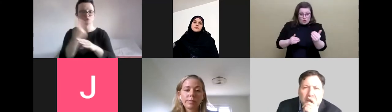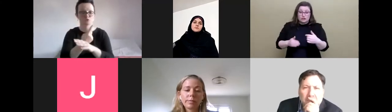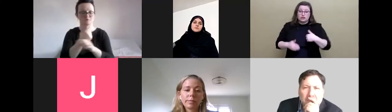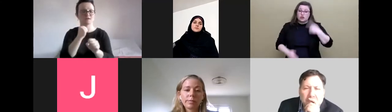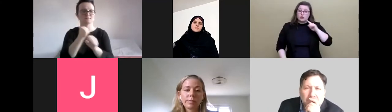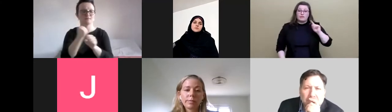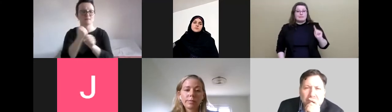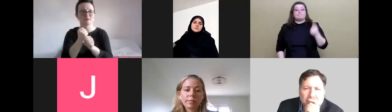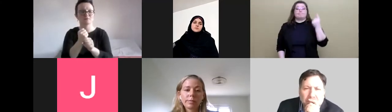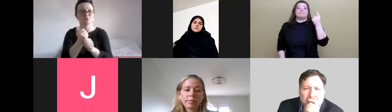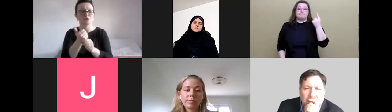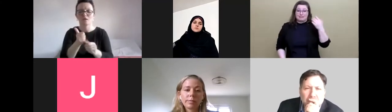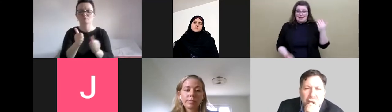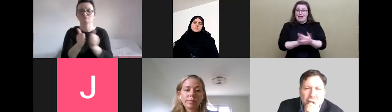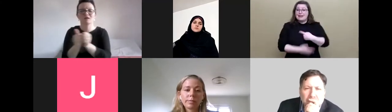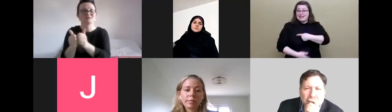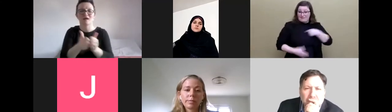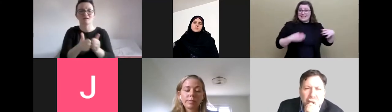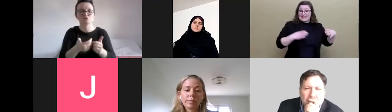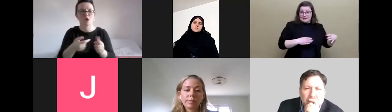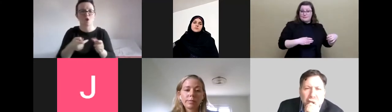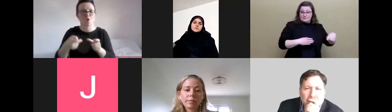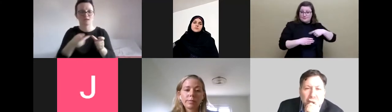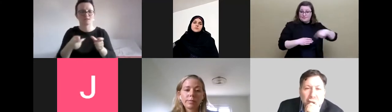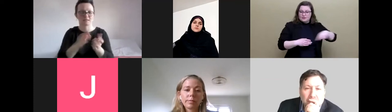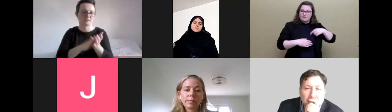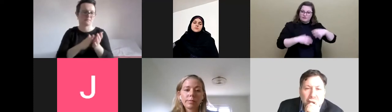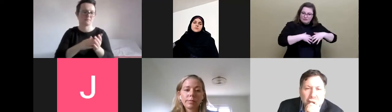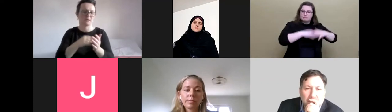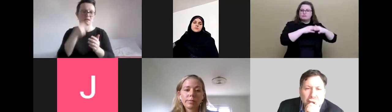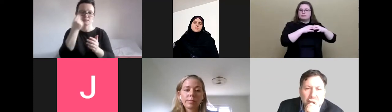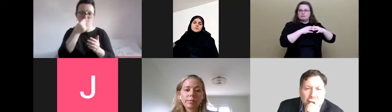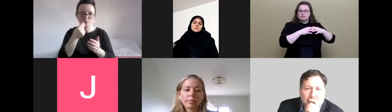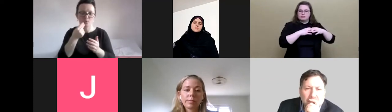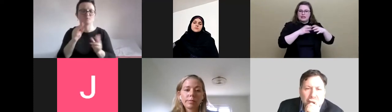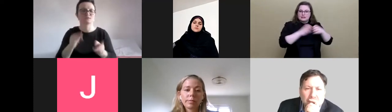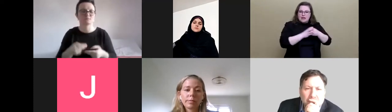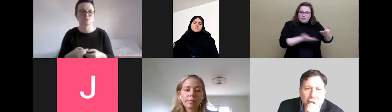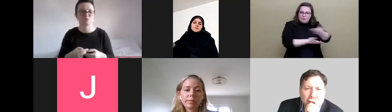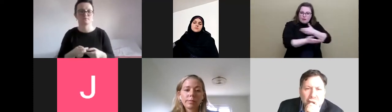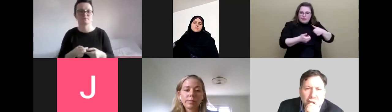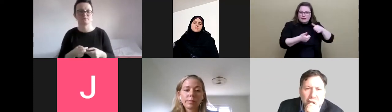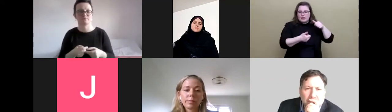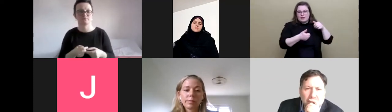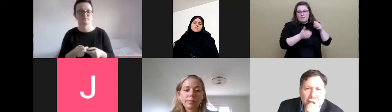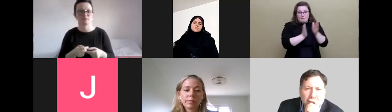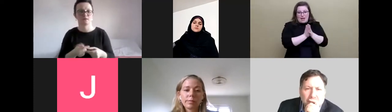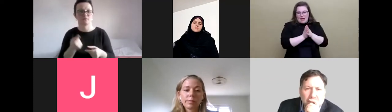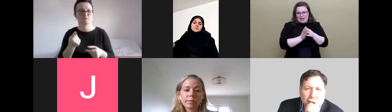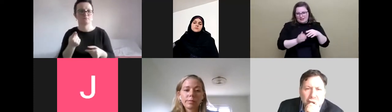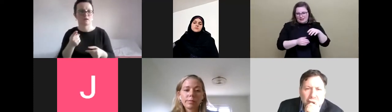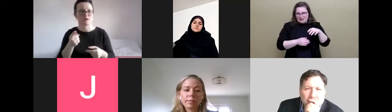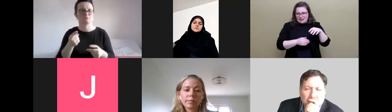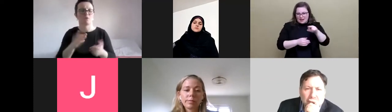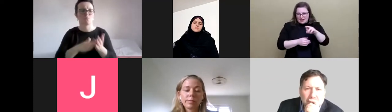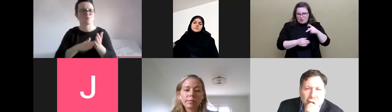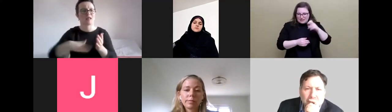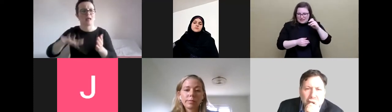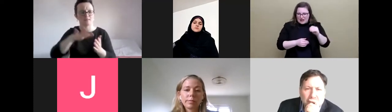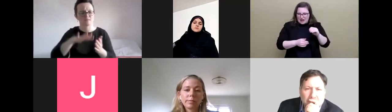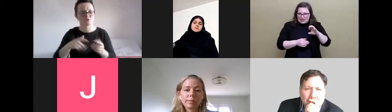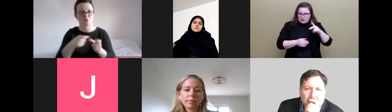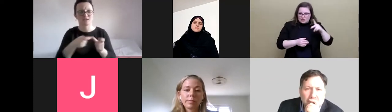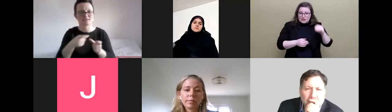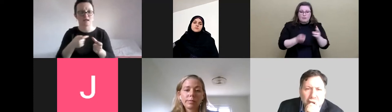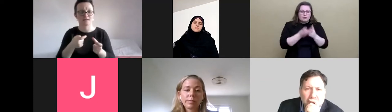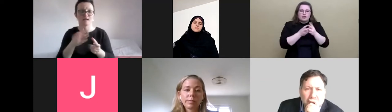the country that established some joint organizations with the Republika Srpska and so on,